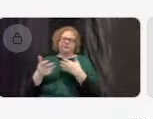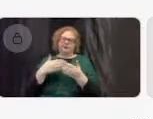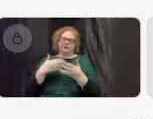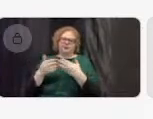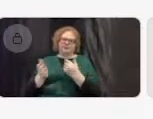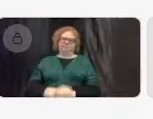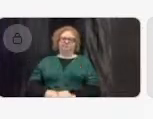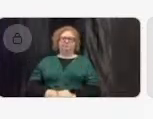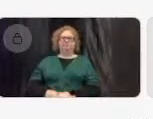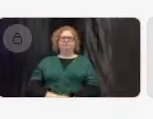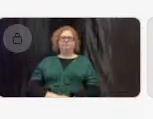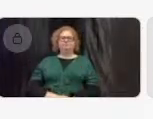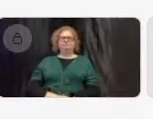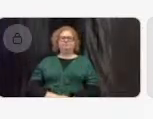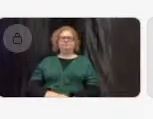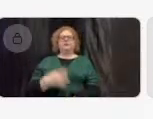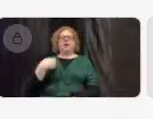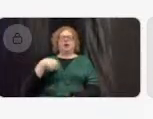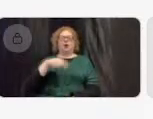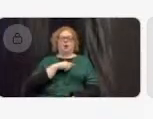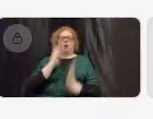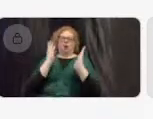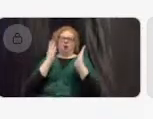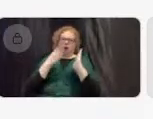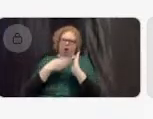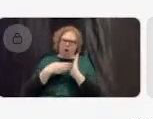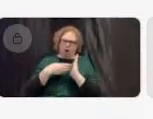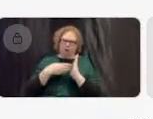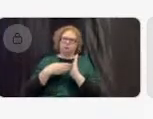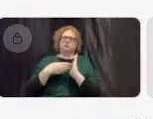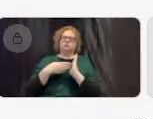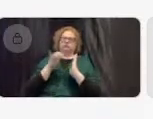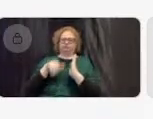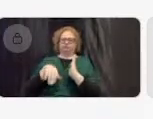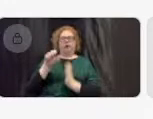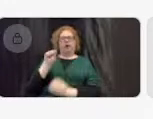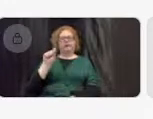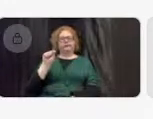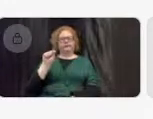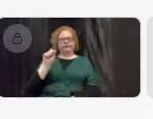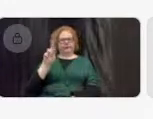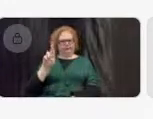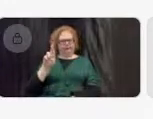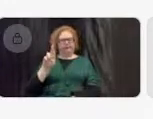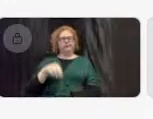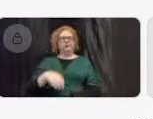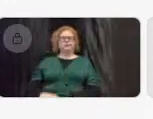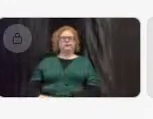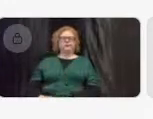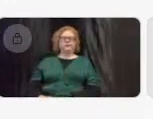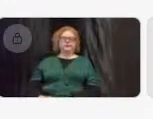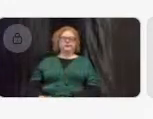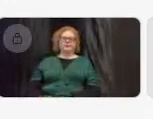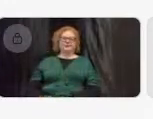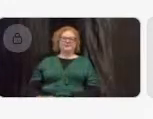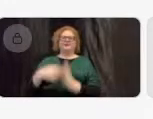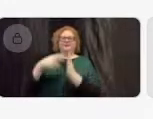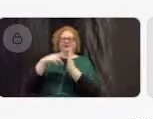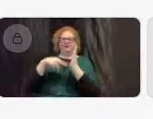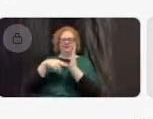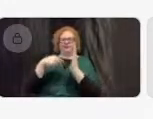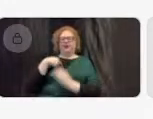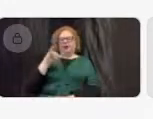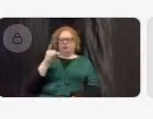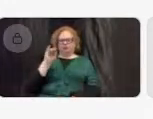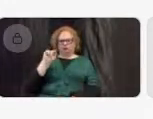here. We're in opposition to this STR. My name is Judith M. Bailey, and I'm a